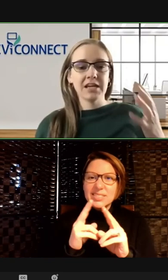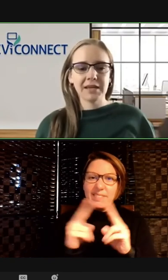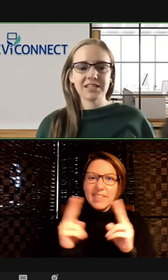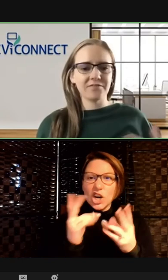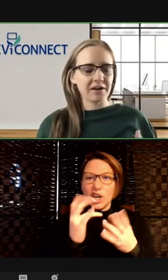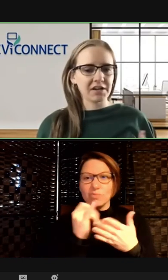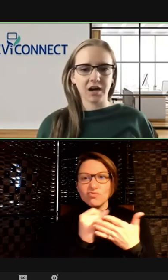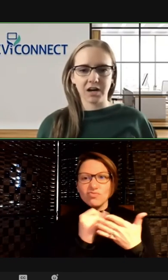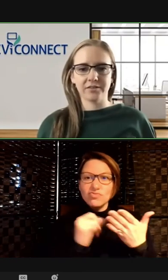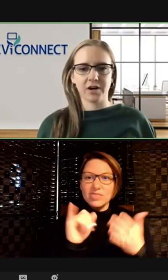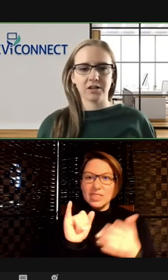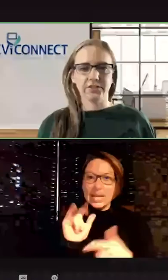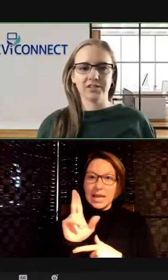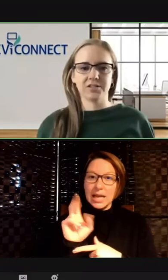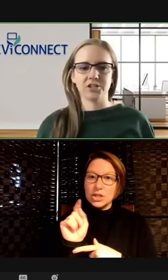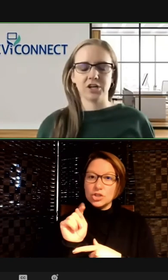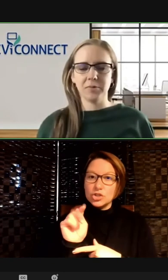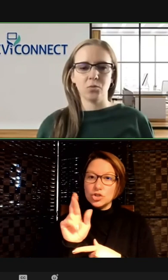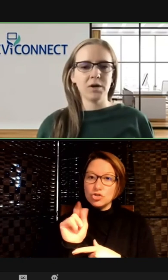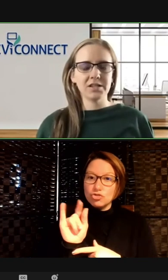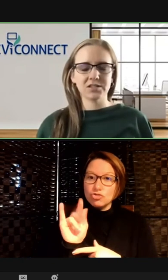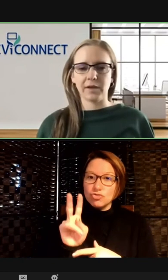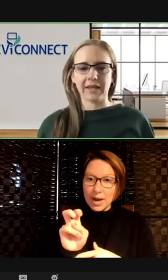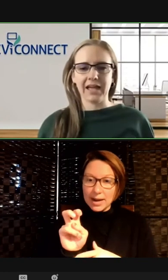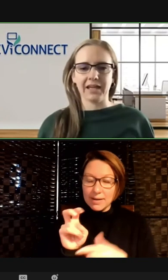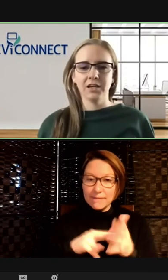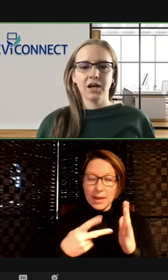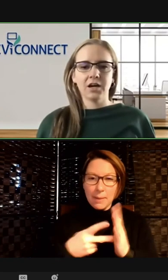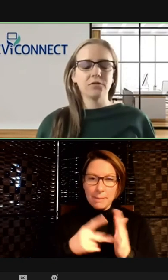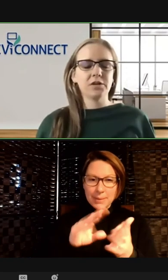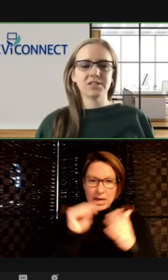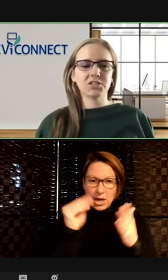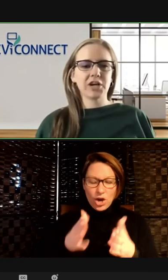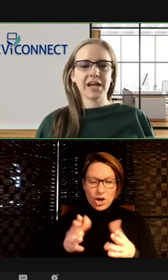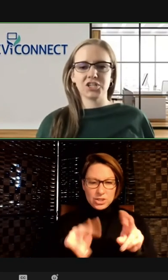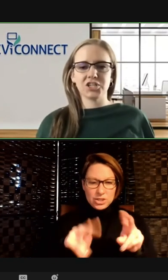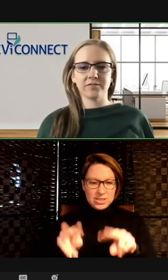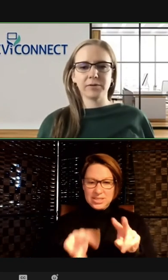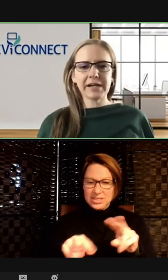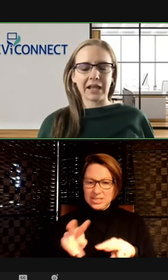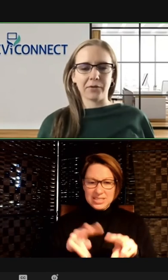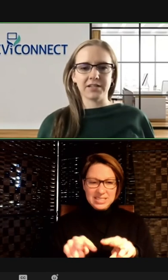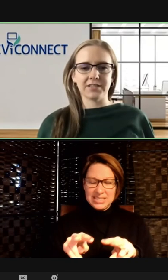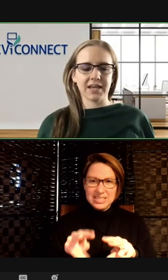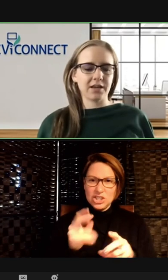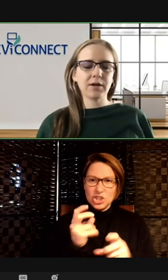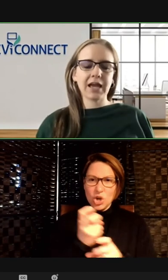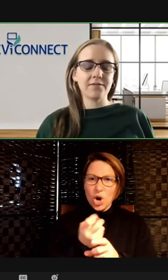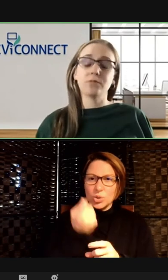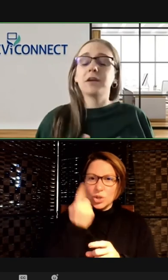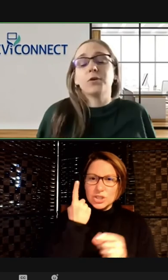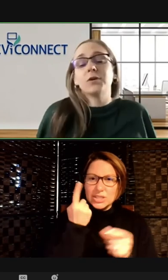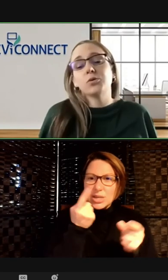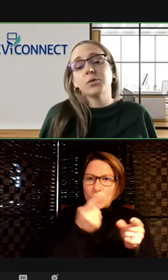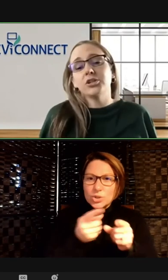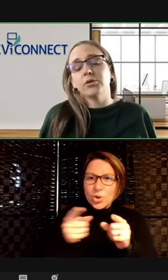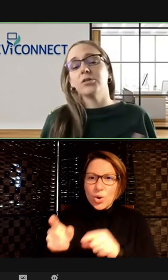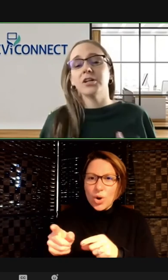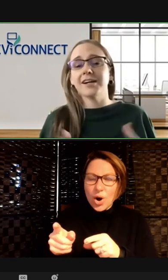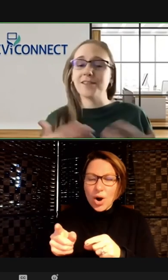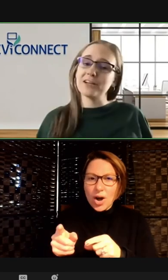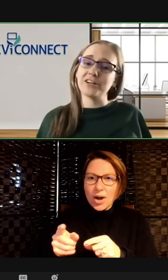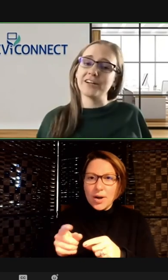so it makes it very hard for our learners to interpret what is going on. There's this strategy of reading when it's like, okay, if you get